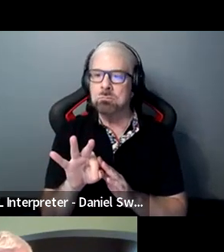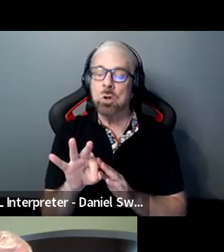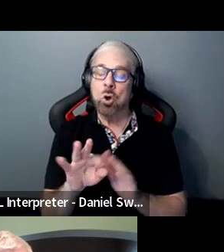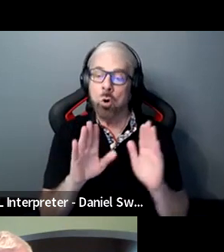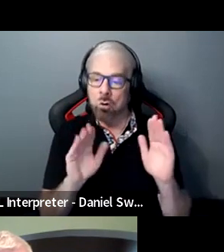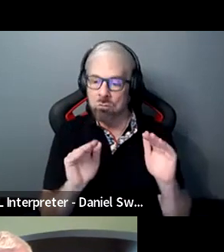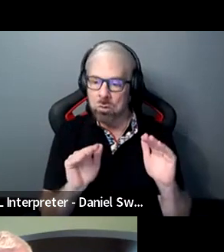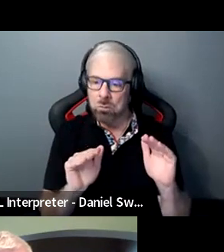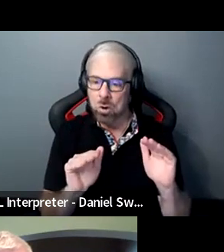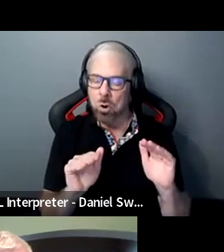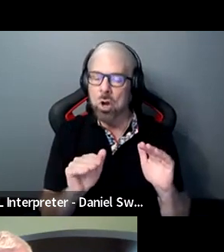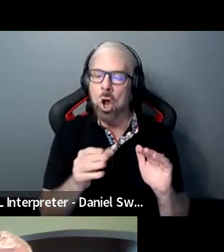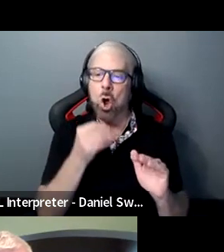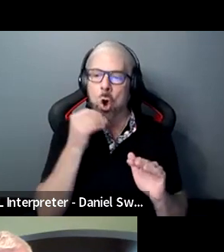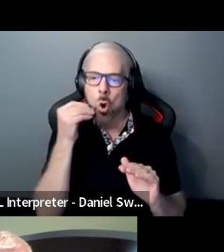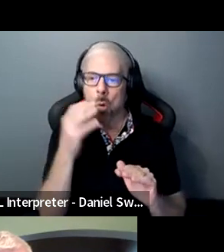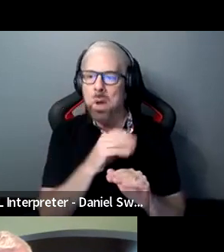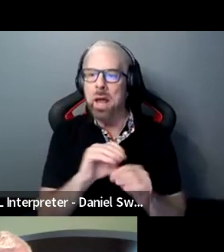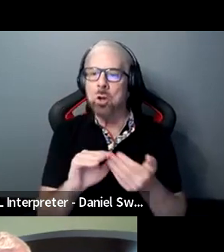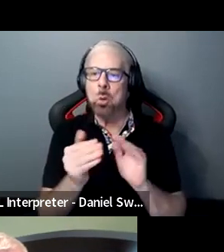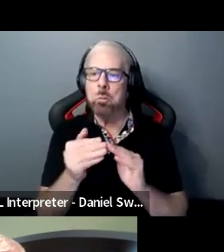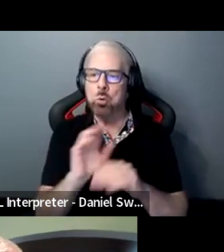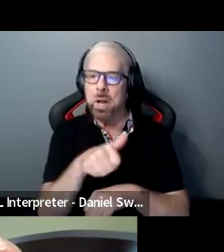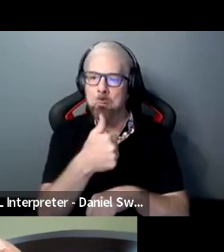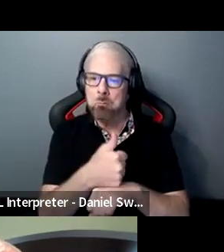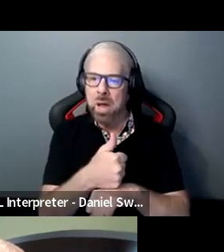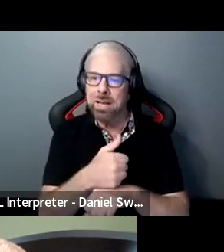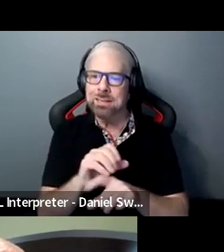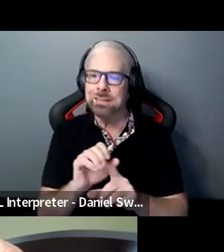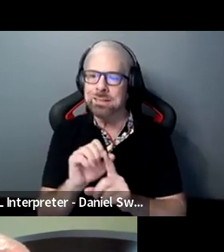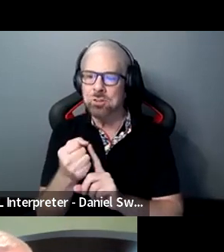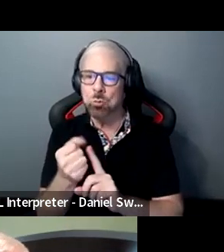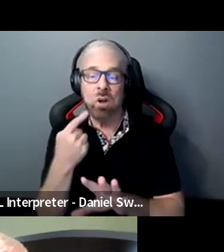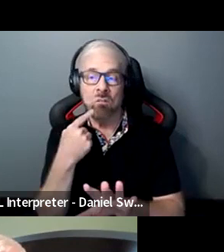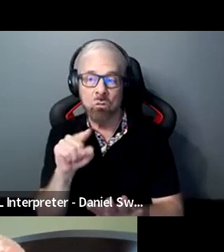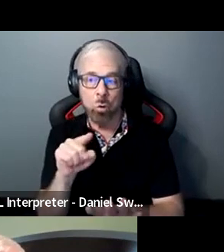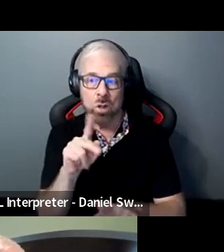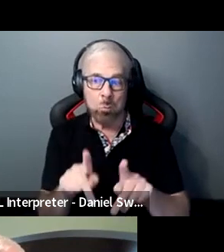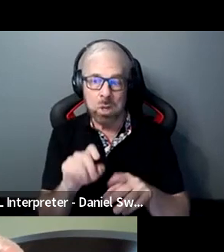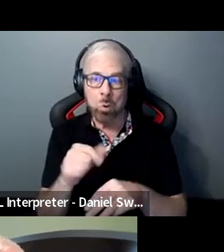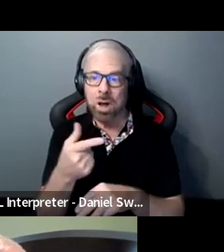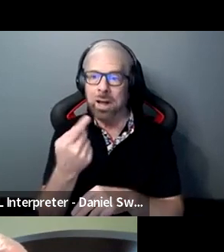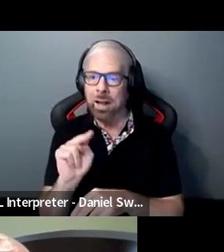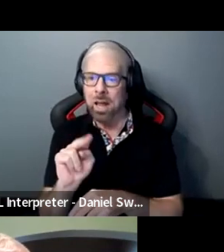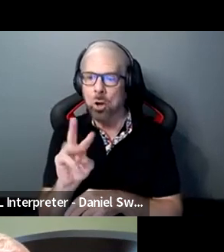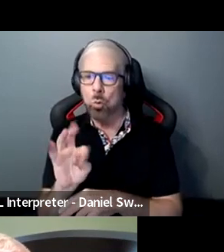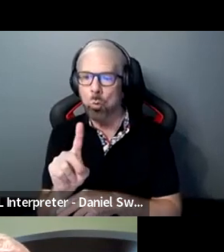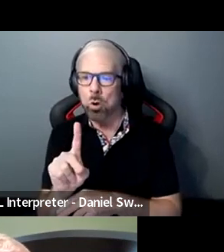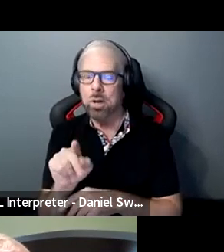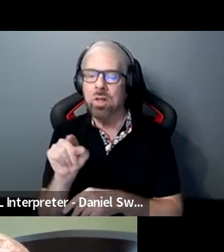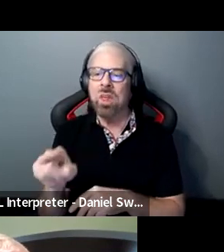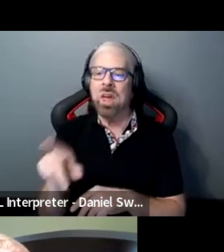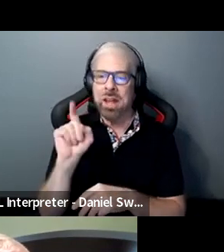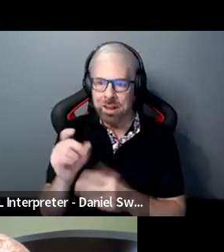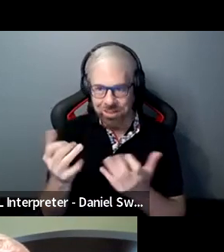hopefully home and community-based settings for the residents of Glenwood who do now have to